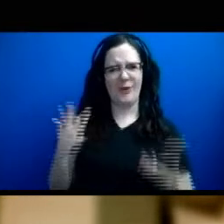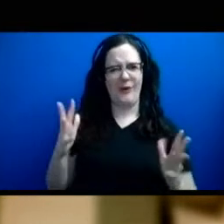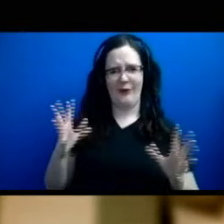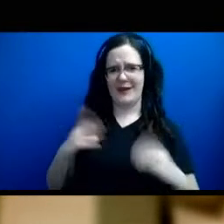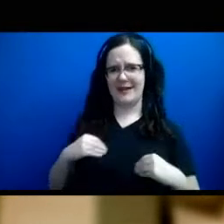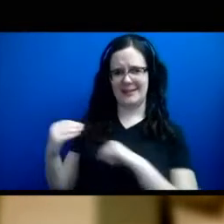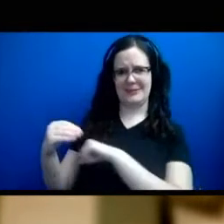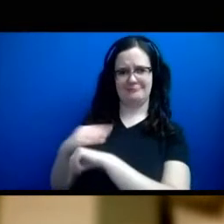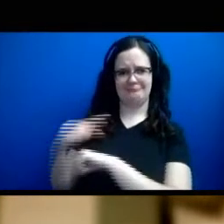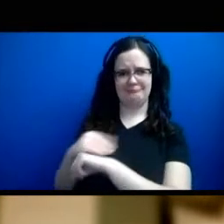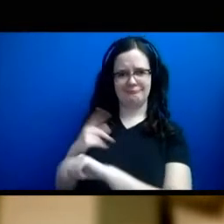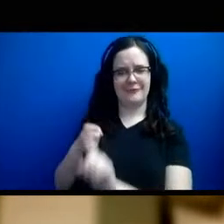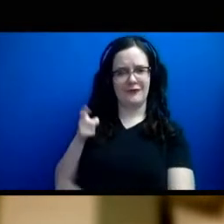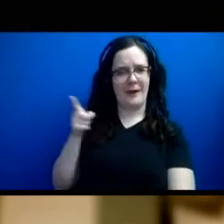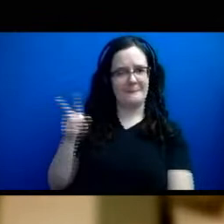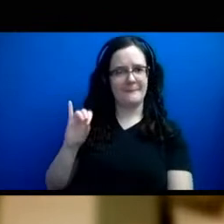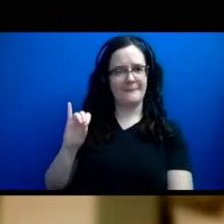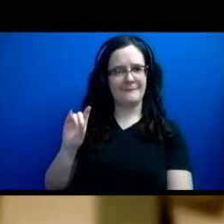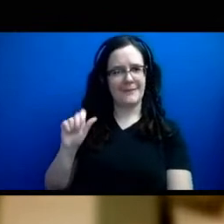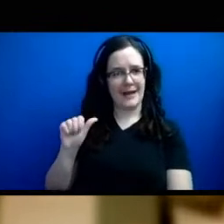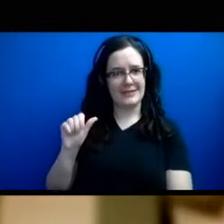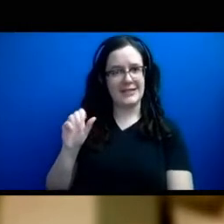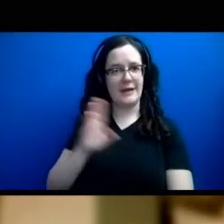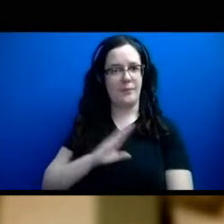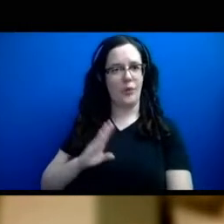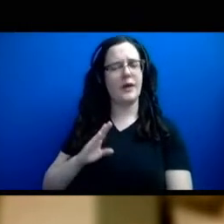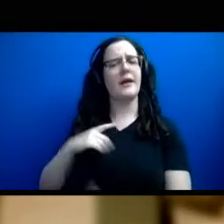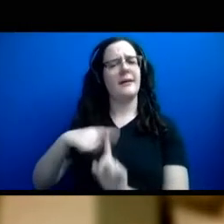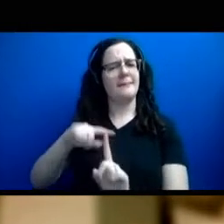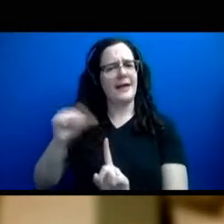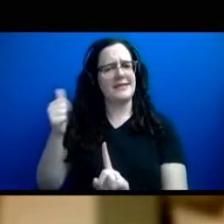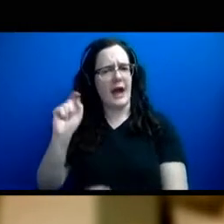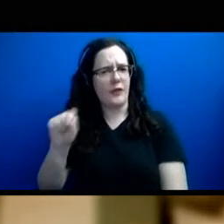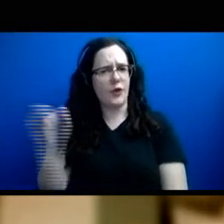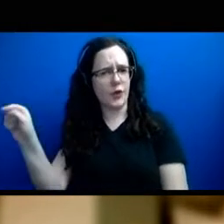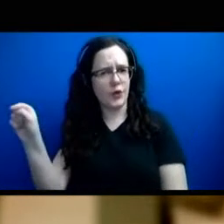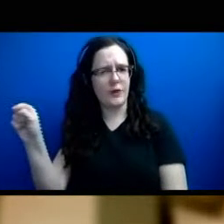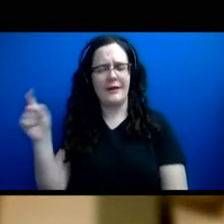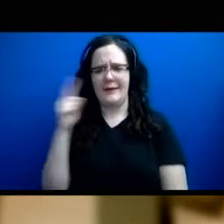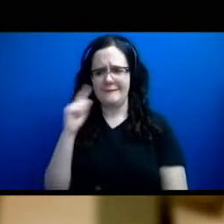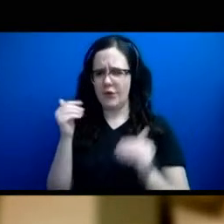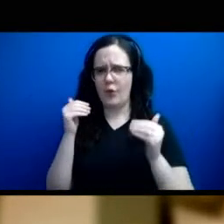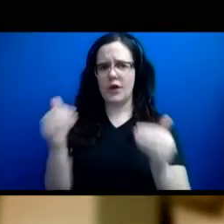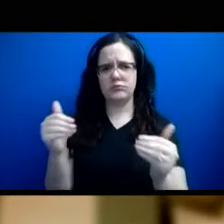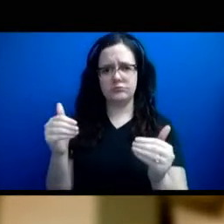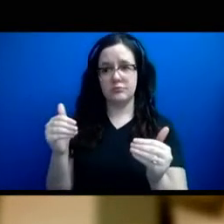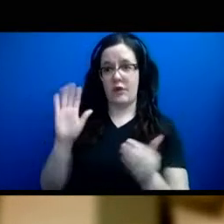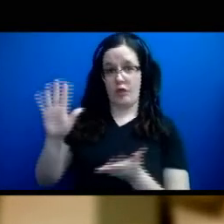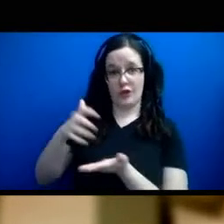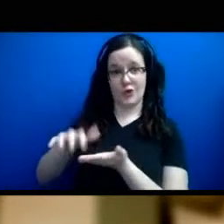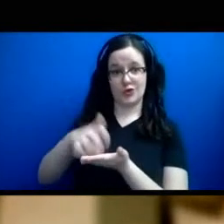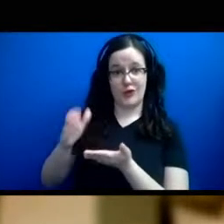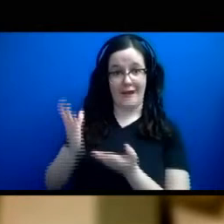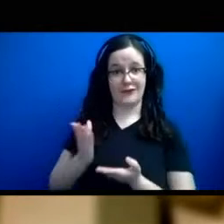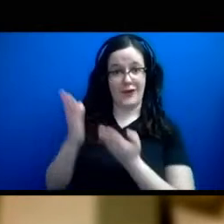Board and from other sources to begin to act on recommendations made in the draft Idea